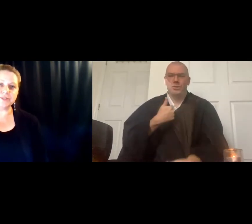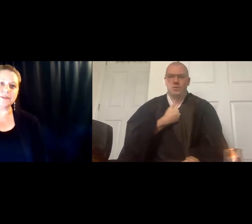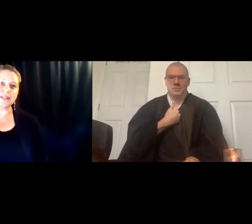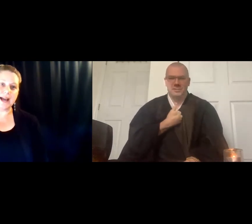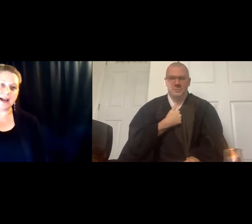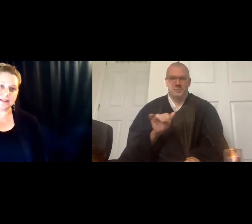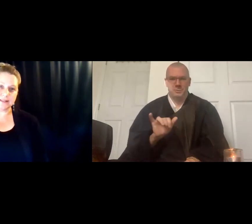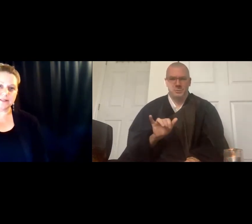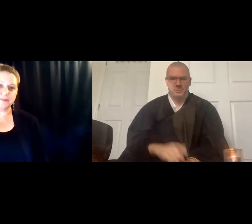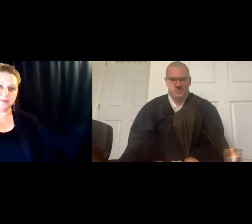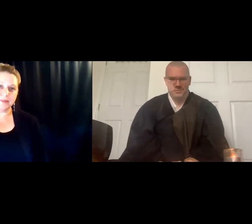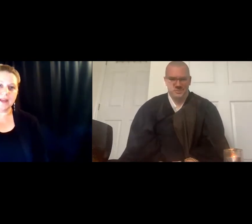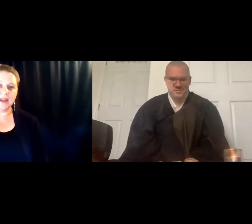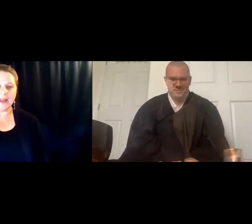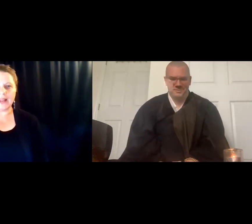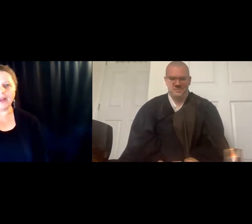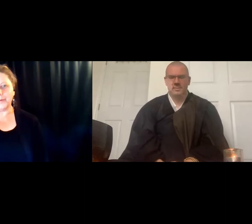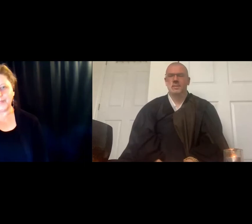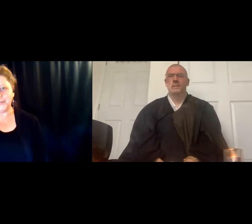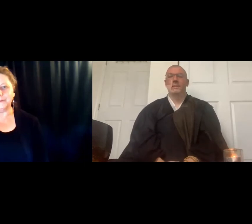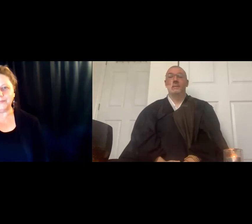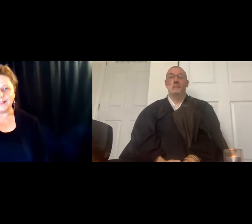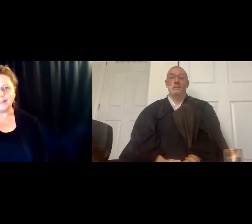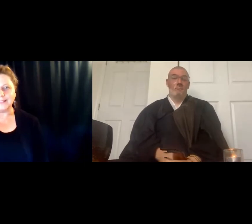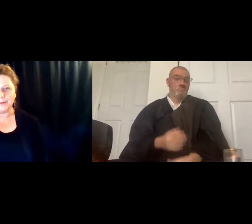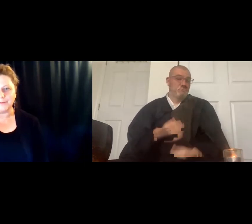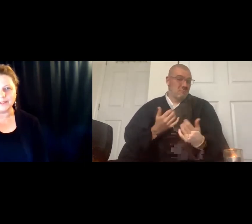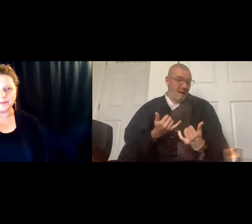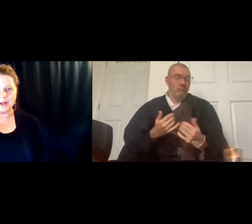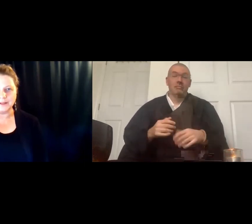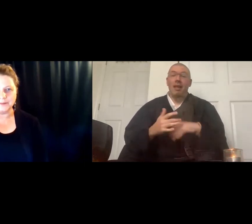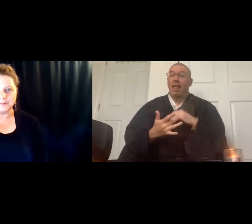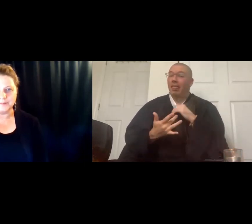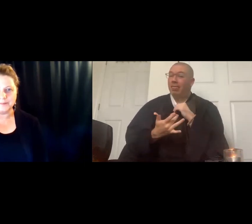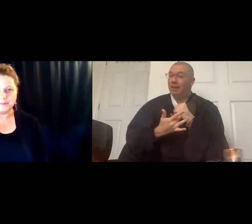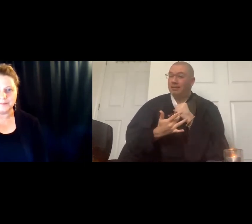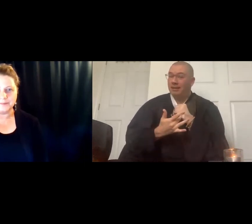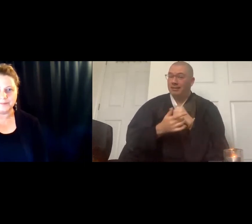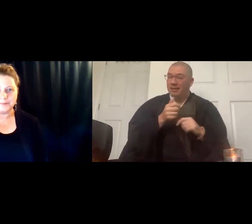and to relax. And I hope that you will find this helpful as well.